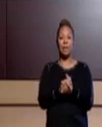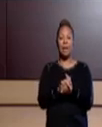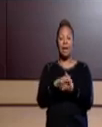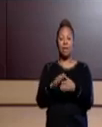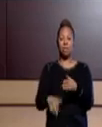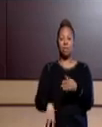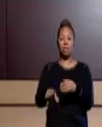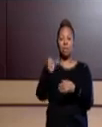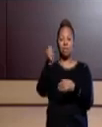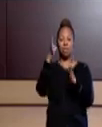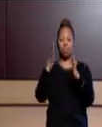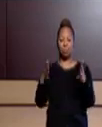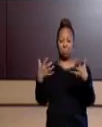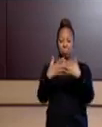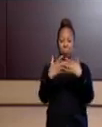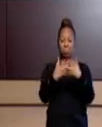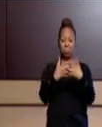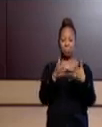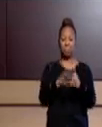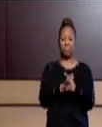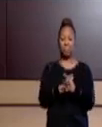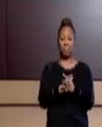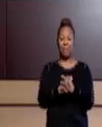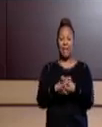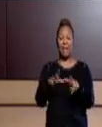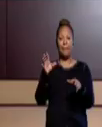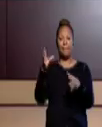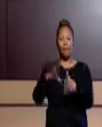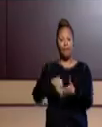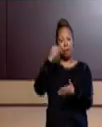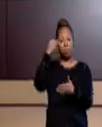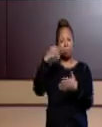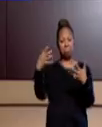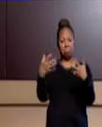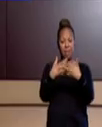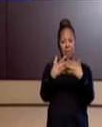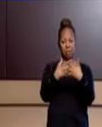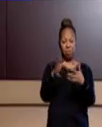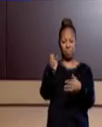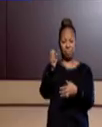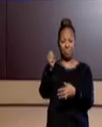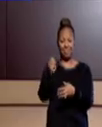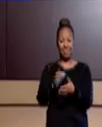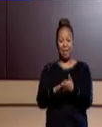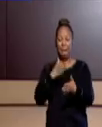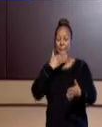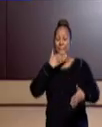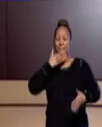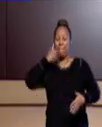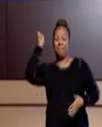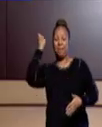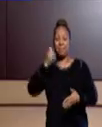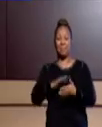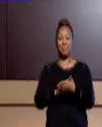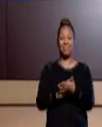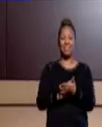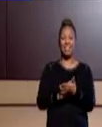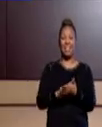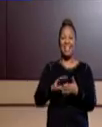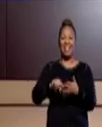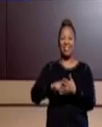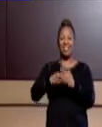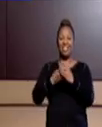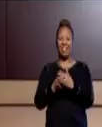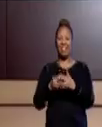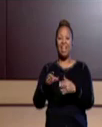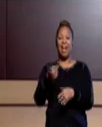juicer. I figured, well, since I'm locked up in the house, let me learn how to juice. That's right. Oh, I'm about to be the baddest juicer you know. I might start sale juicing. Do you